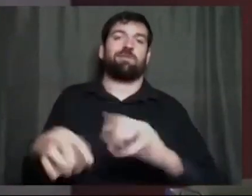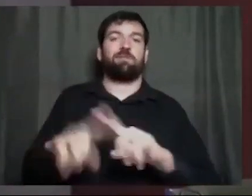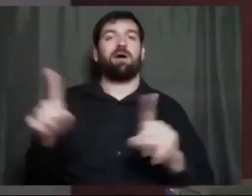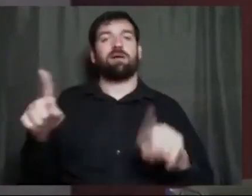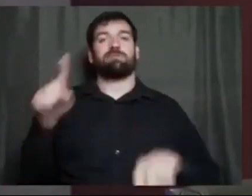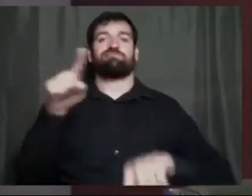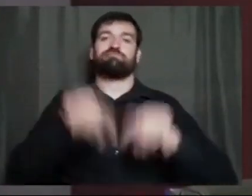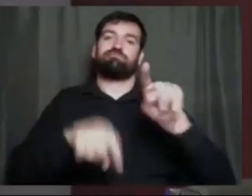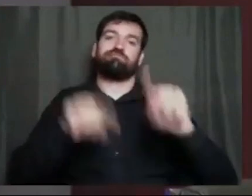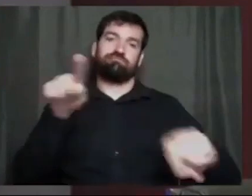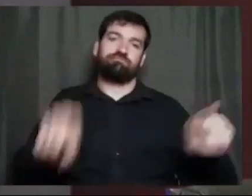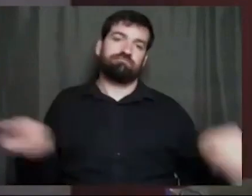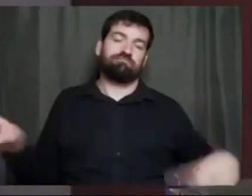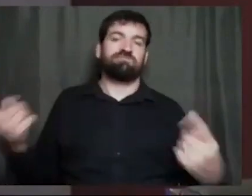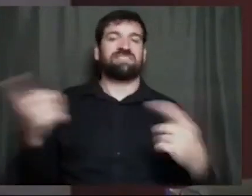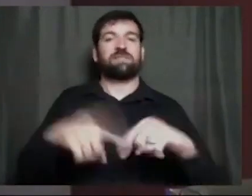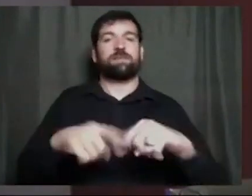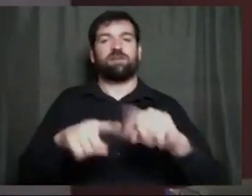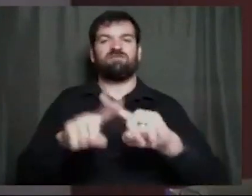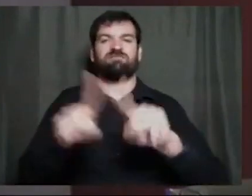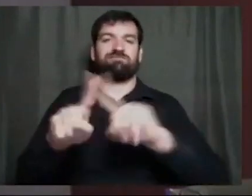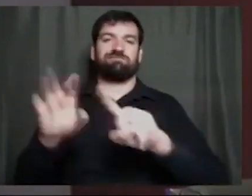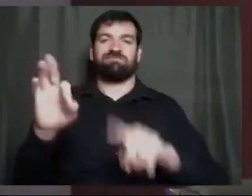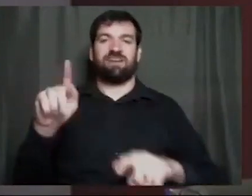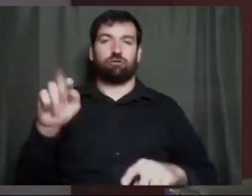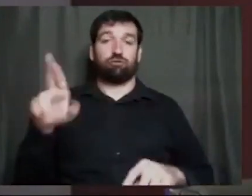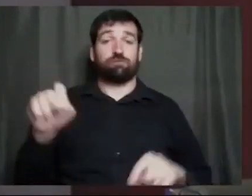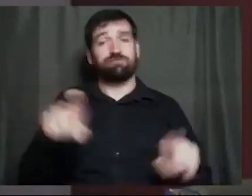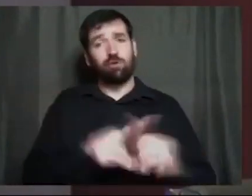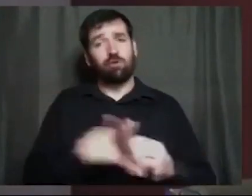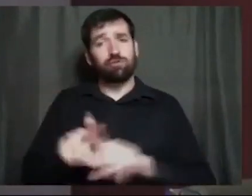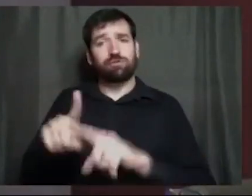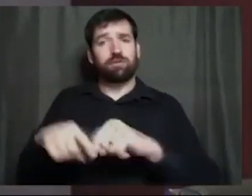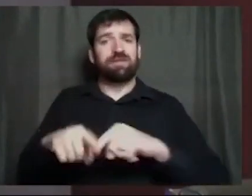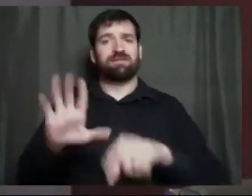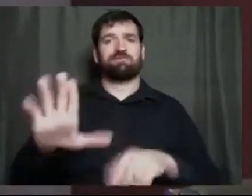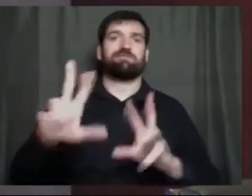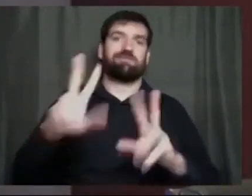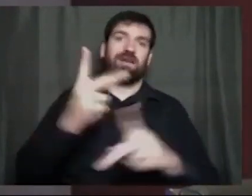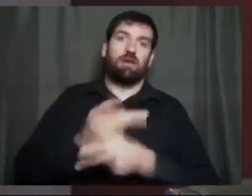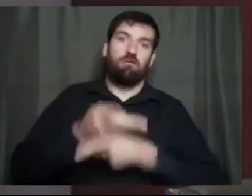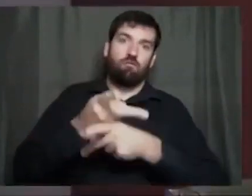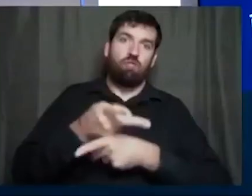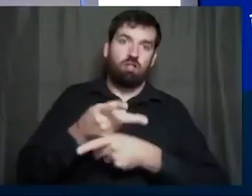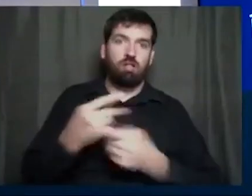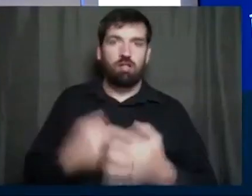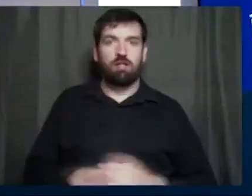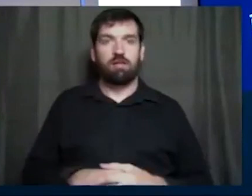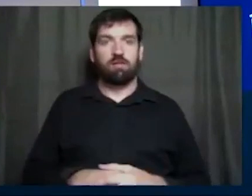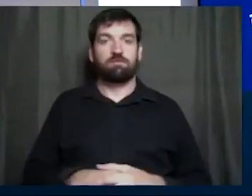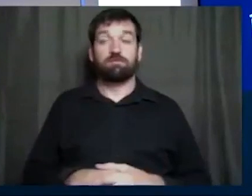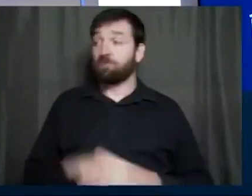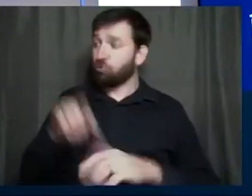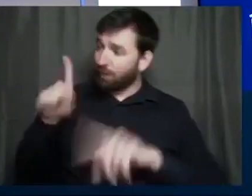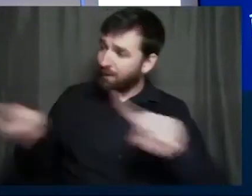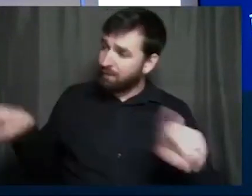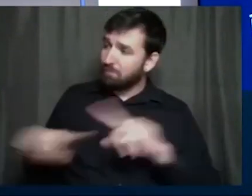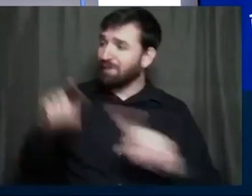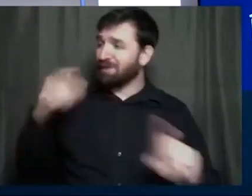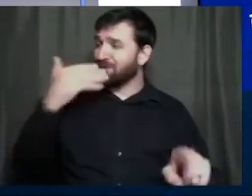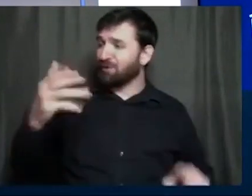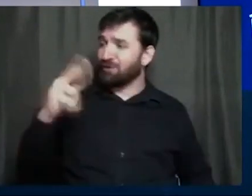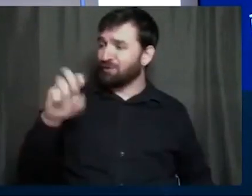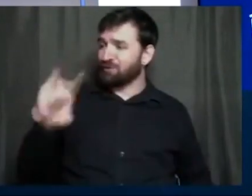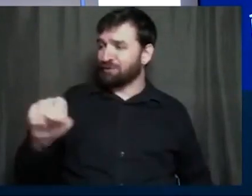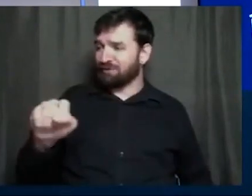dependent upon those factors and then dependent upon how careful you are while you're in the home. So it's random, but it's good news when not everybody's getting it.